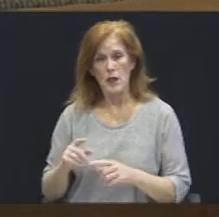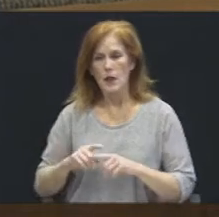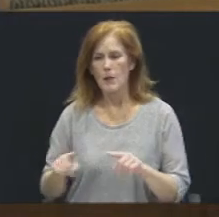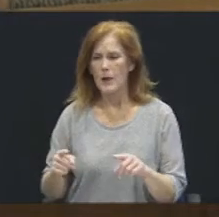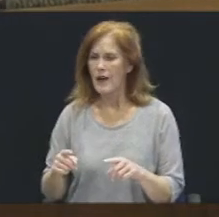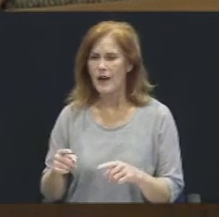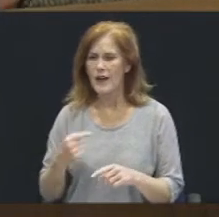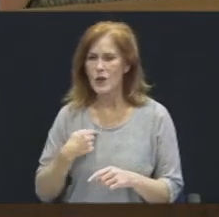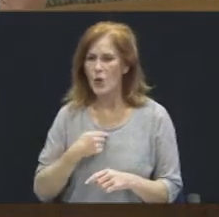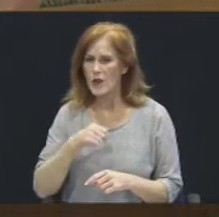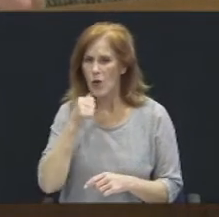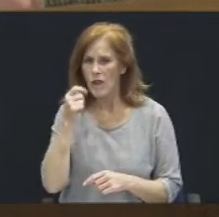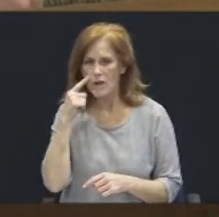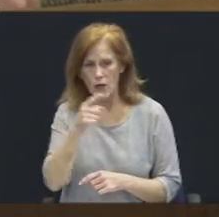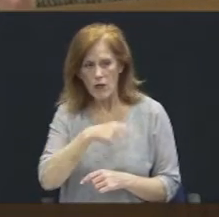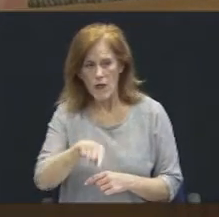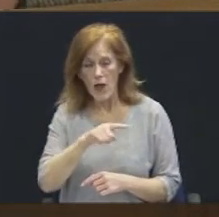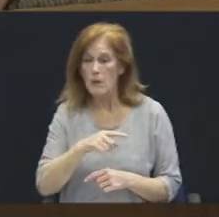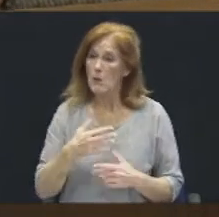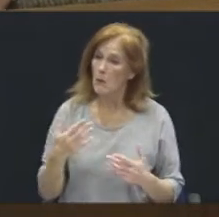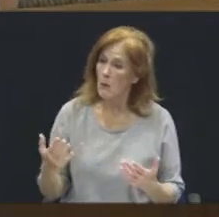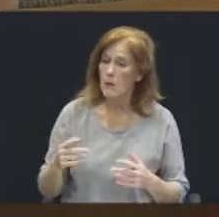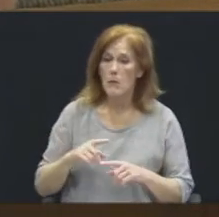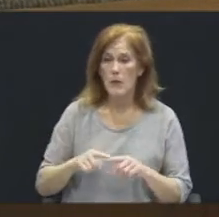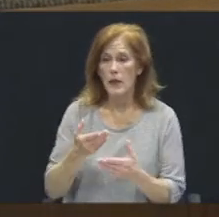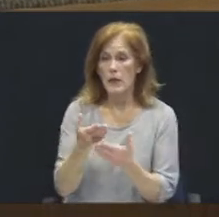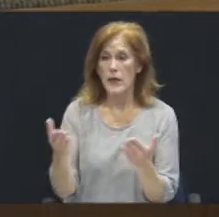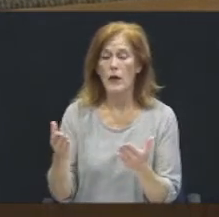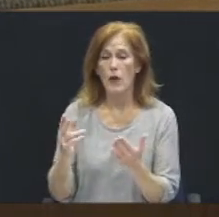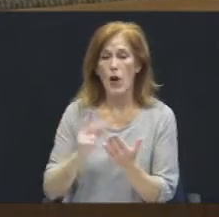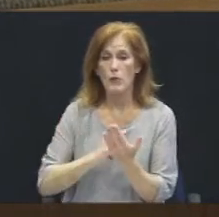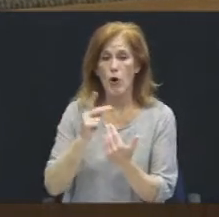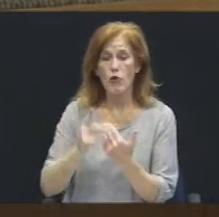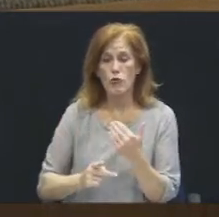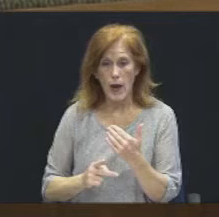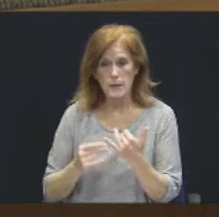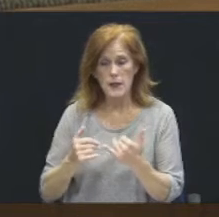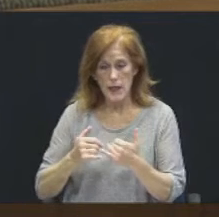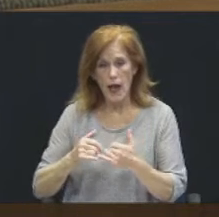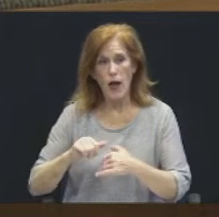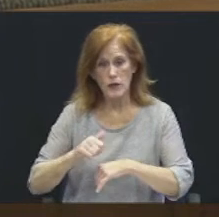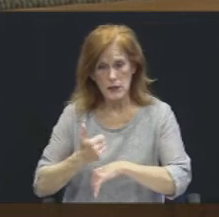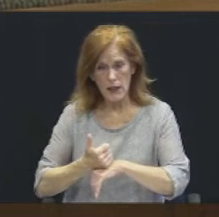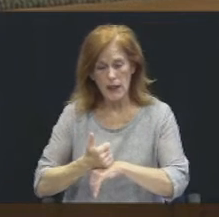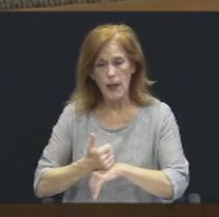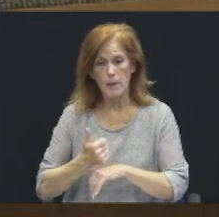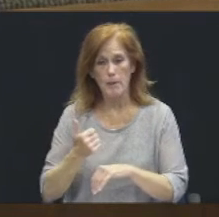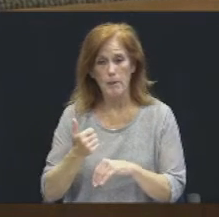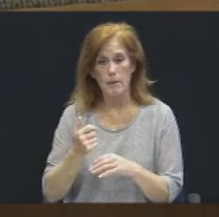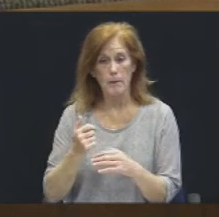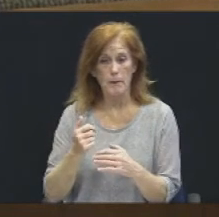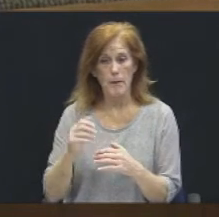really think of that. Yet there are programs that are emerging within the state and within the city